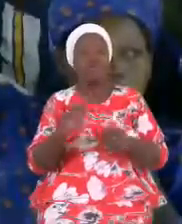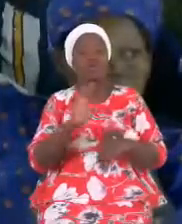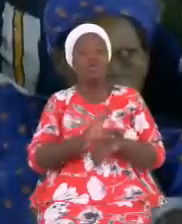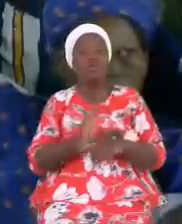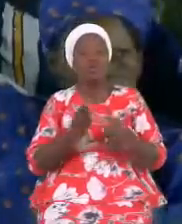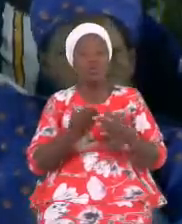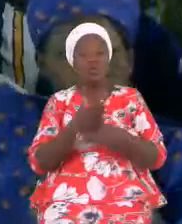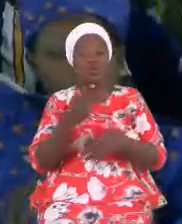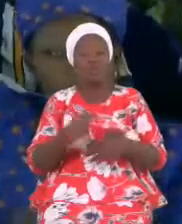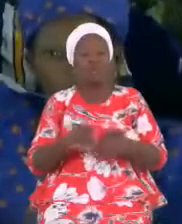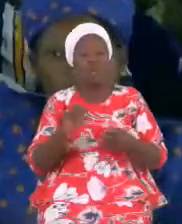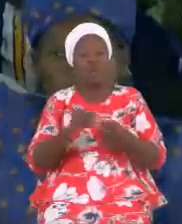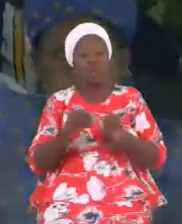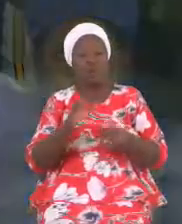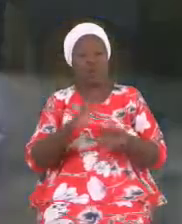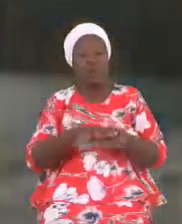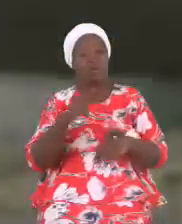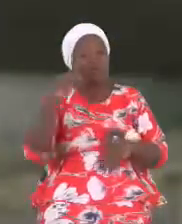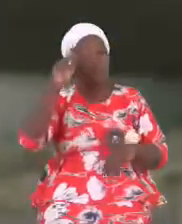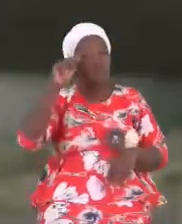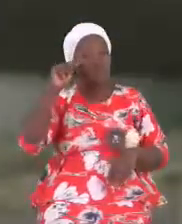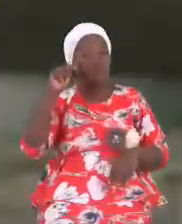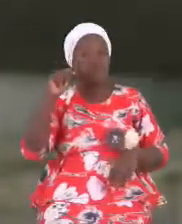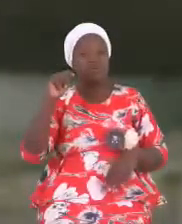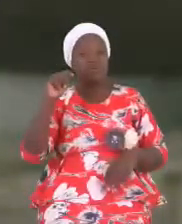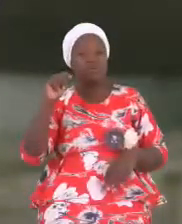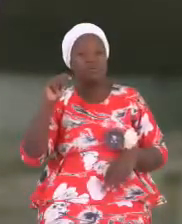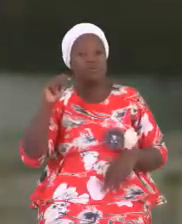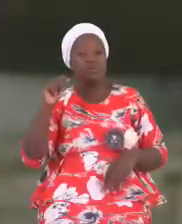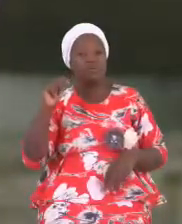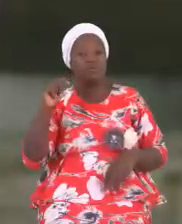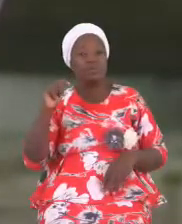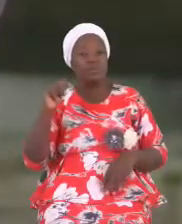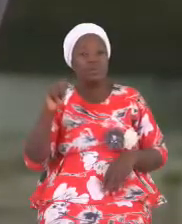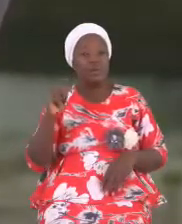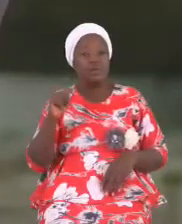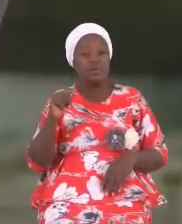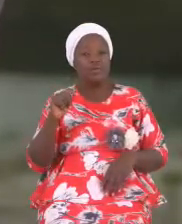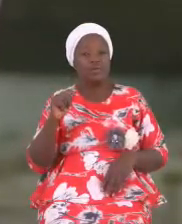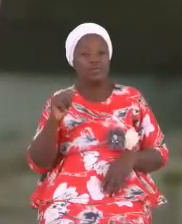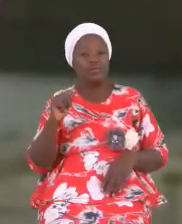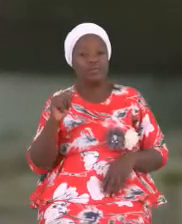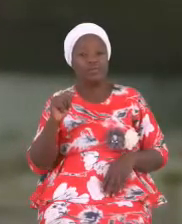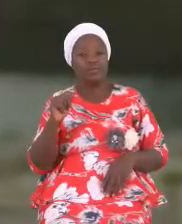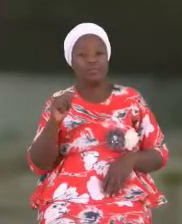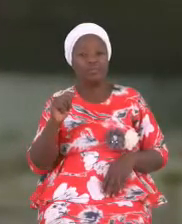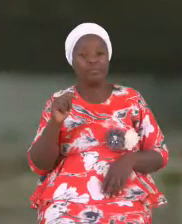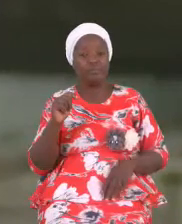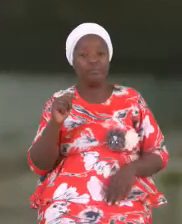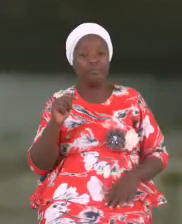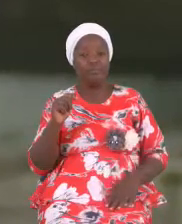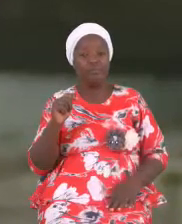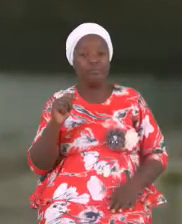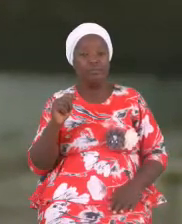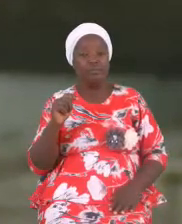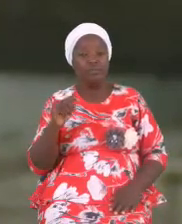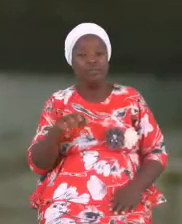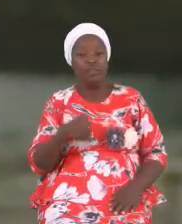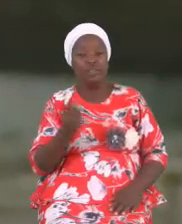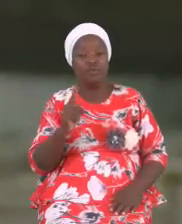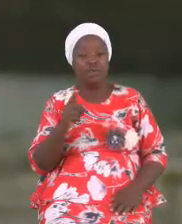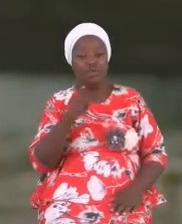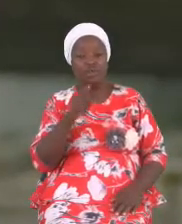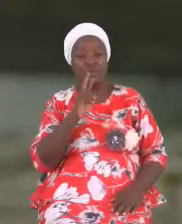number on the screen, either by using SMS or WhatsApp message. Anywhere you